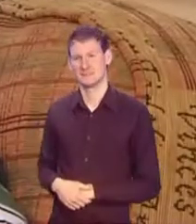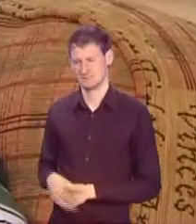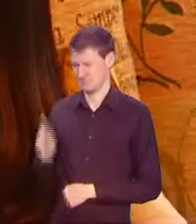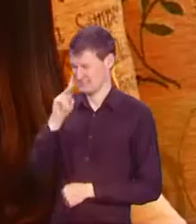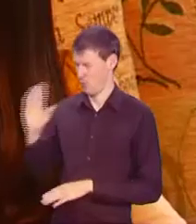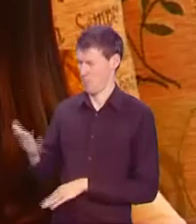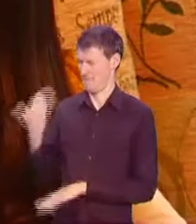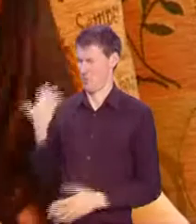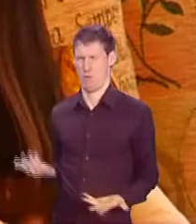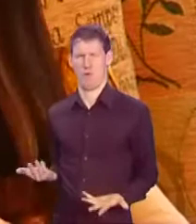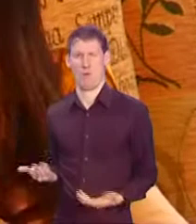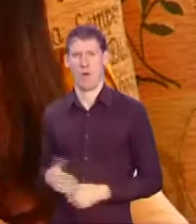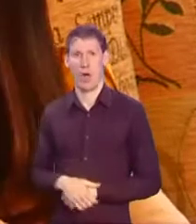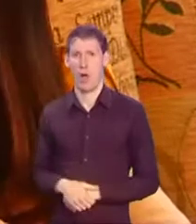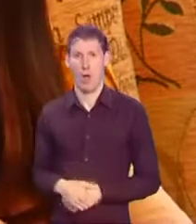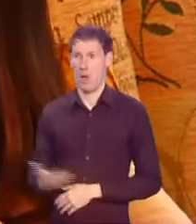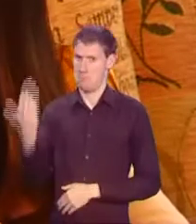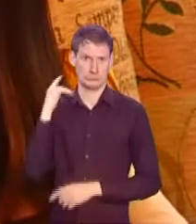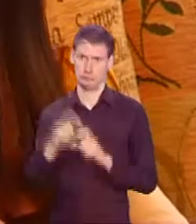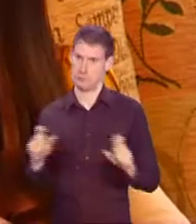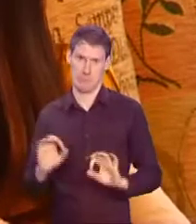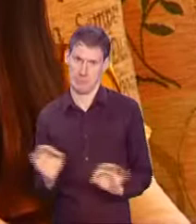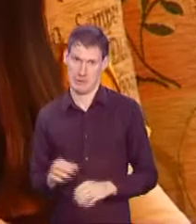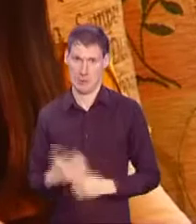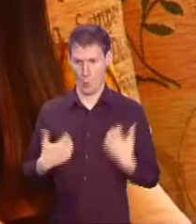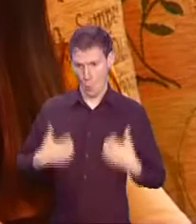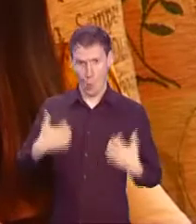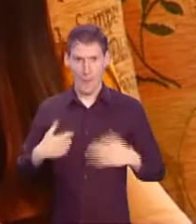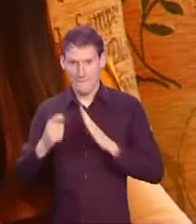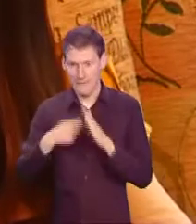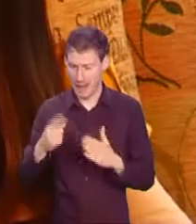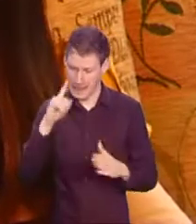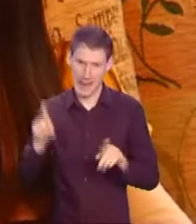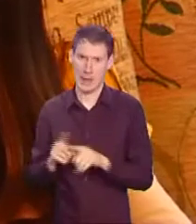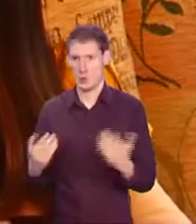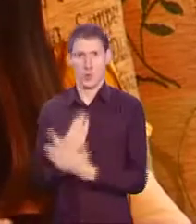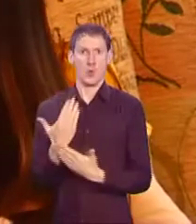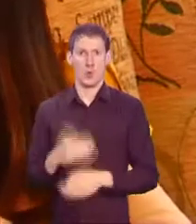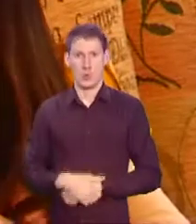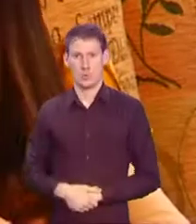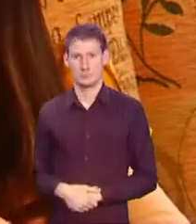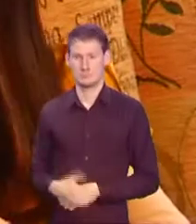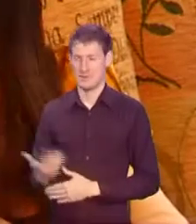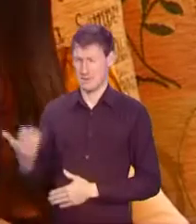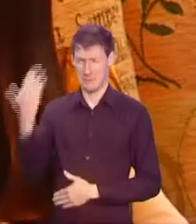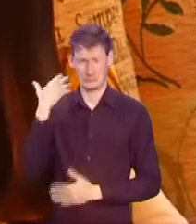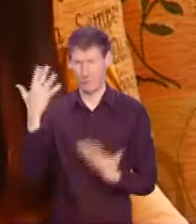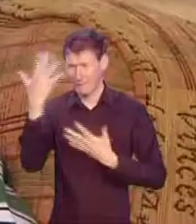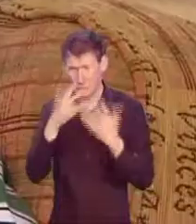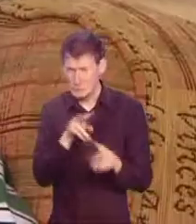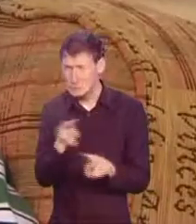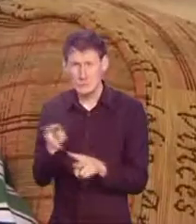them all, haven't you? Not with subtitles, I haven't. It's like watching them for the first time. I don't know how I managed